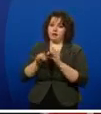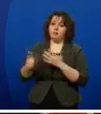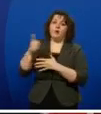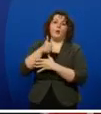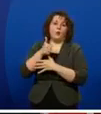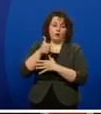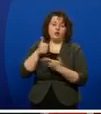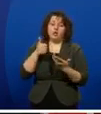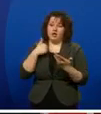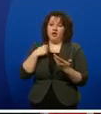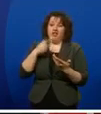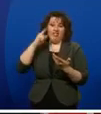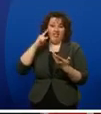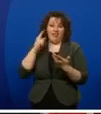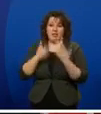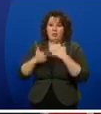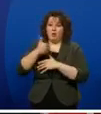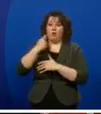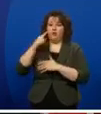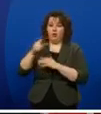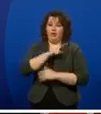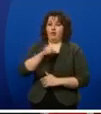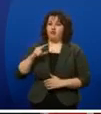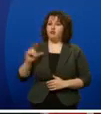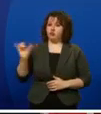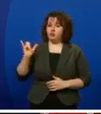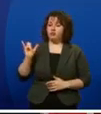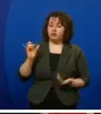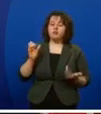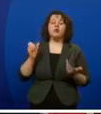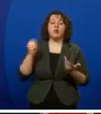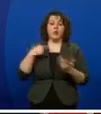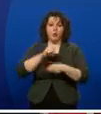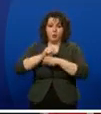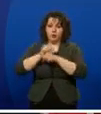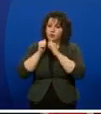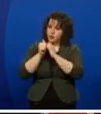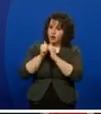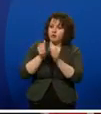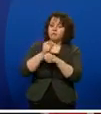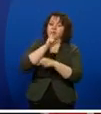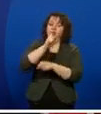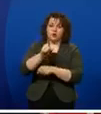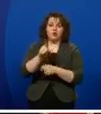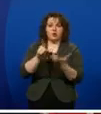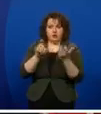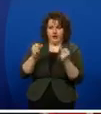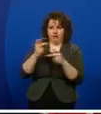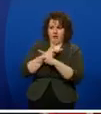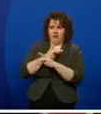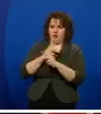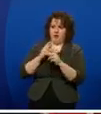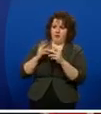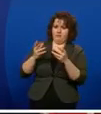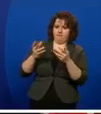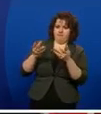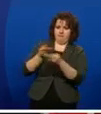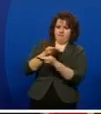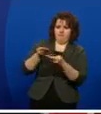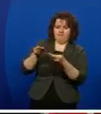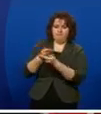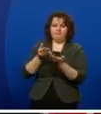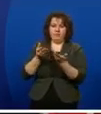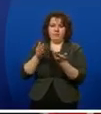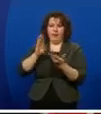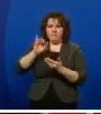of mine, and I believe it's a priority of the legislature as well. So we're working together to make sure that we can find some common ground to